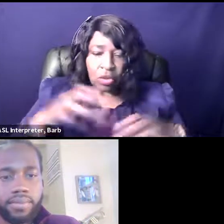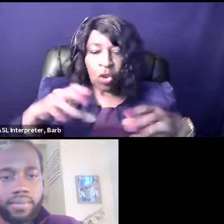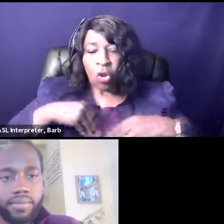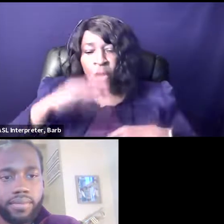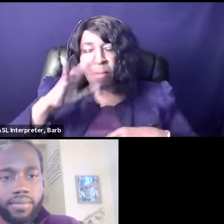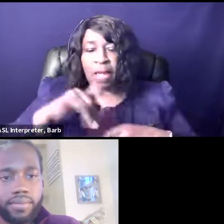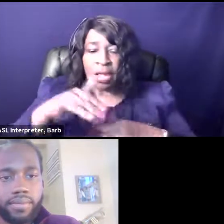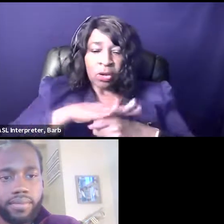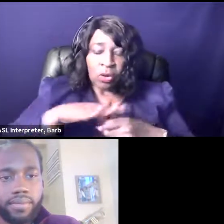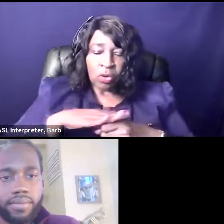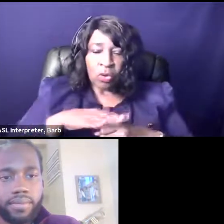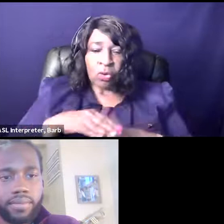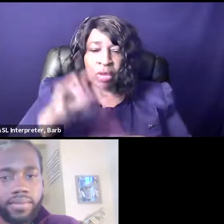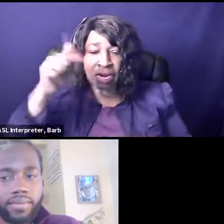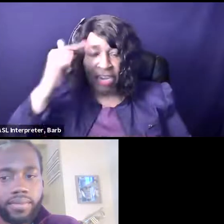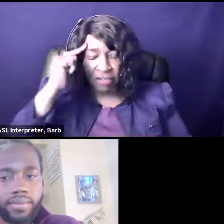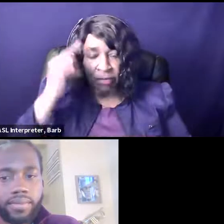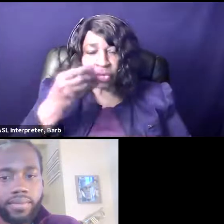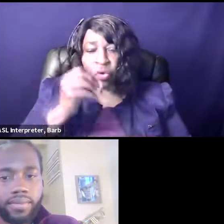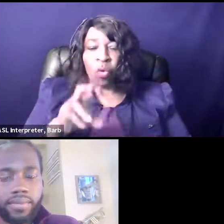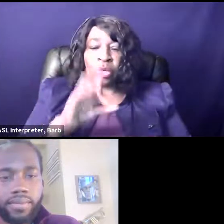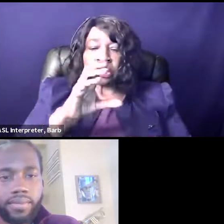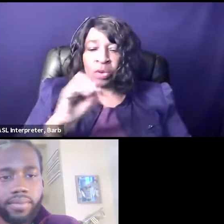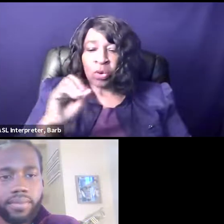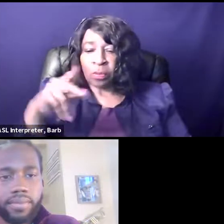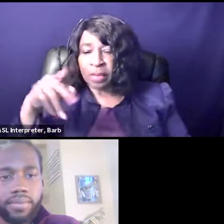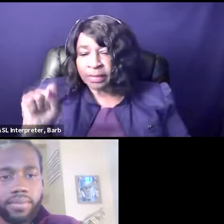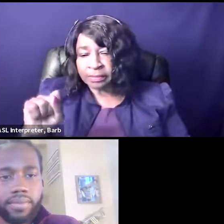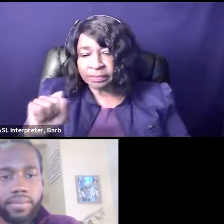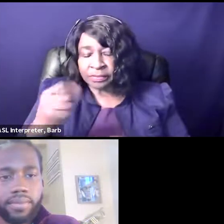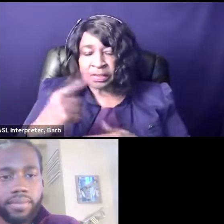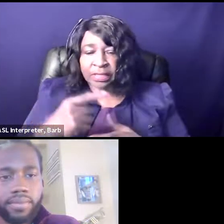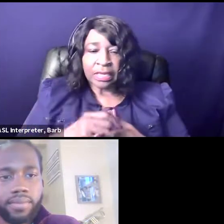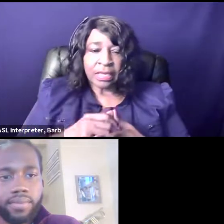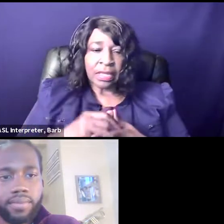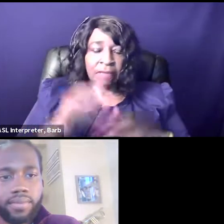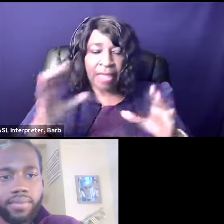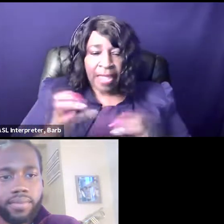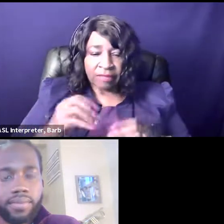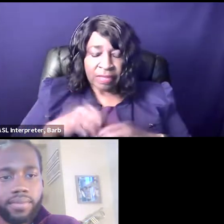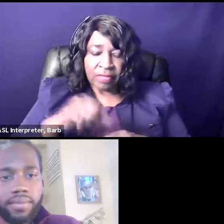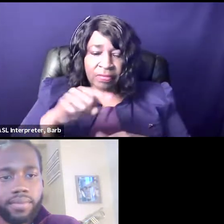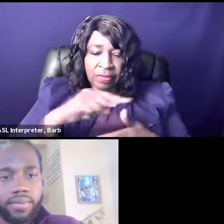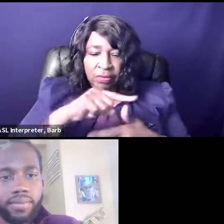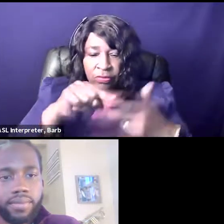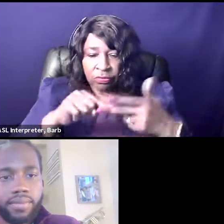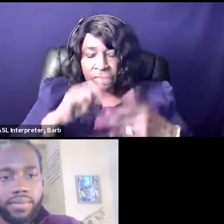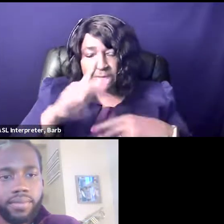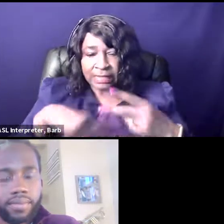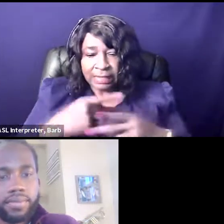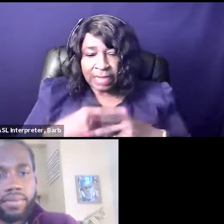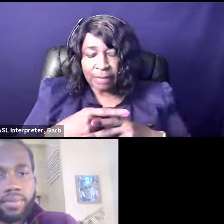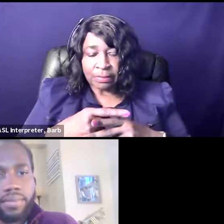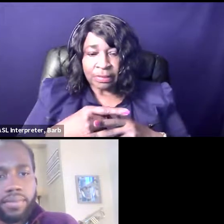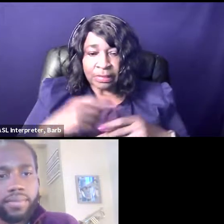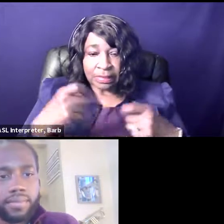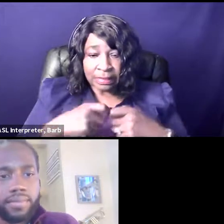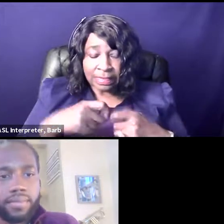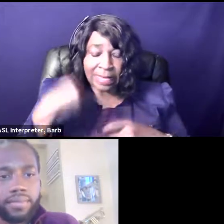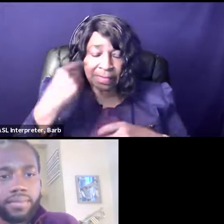or co-ops. The activism in these three types of utilities looks very different.